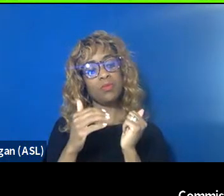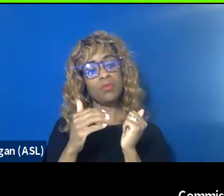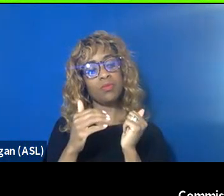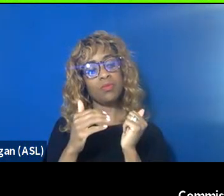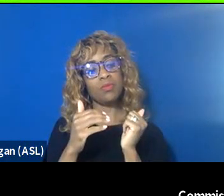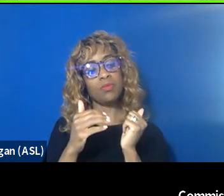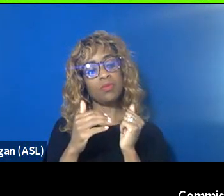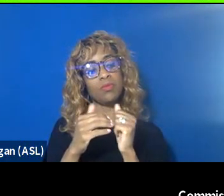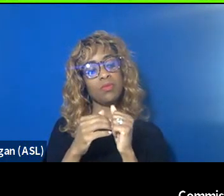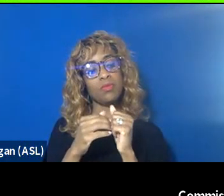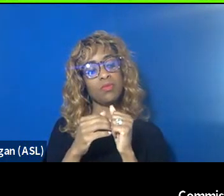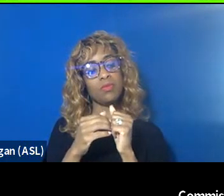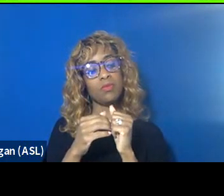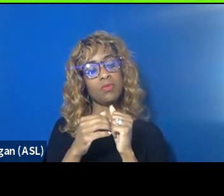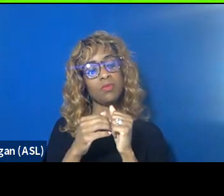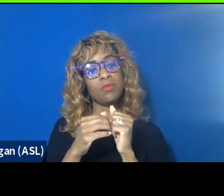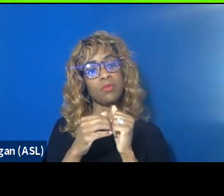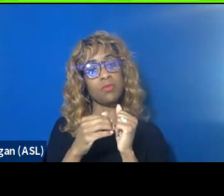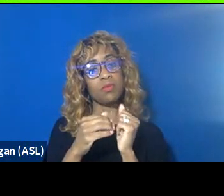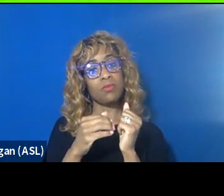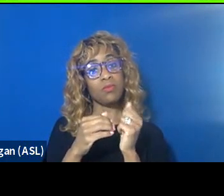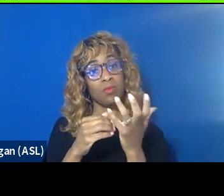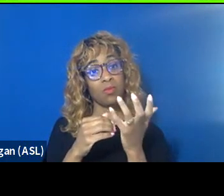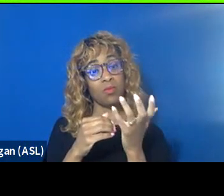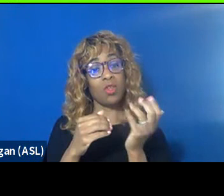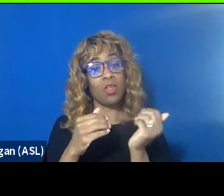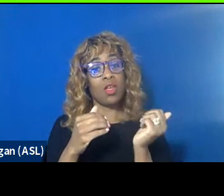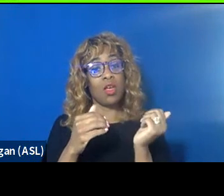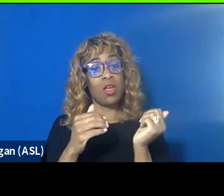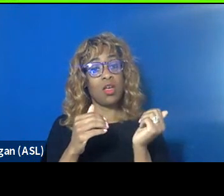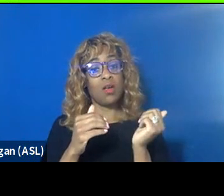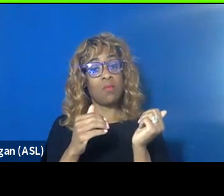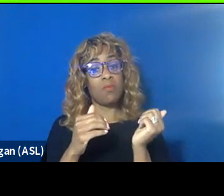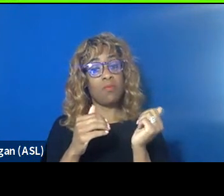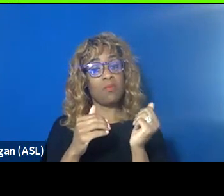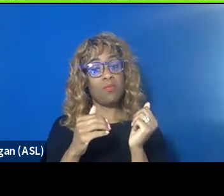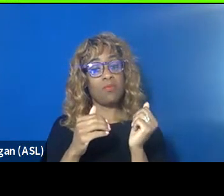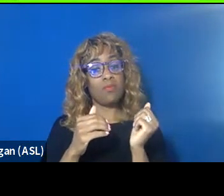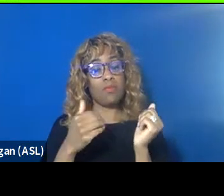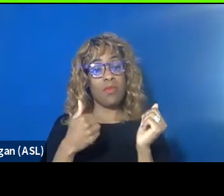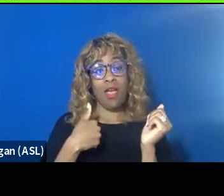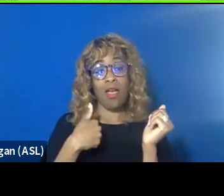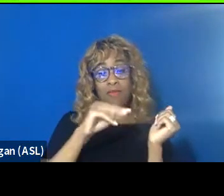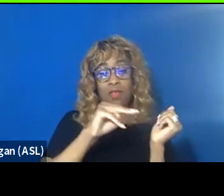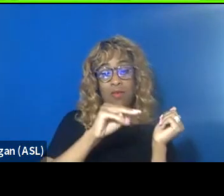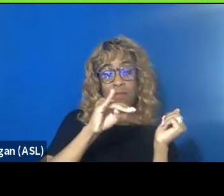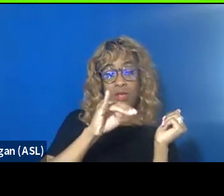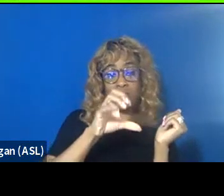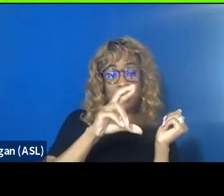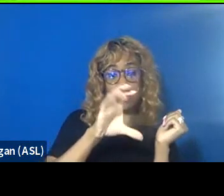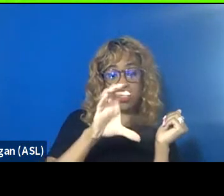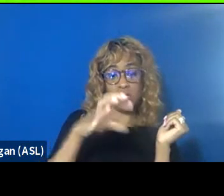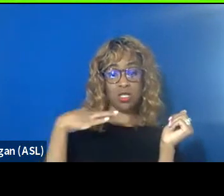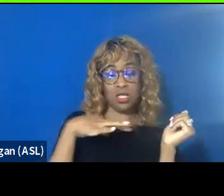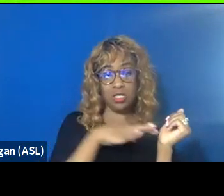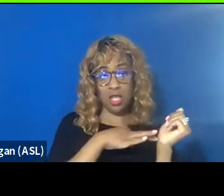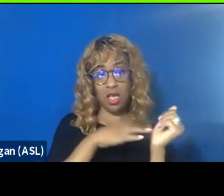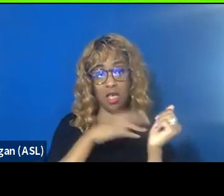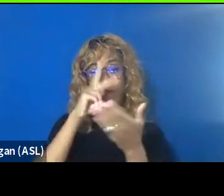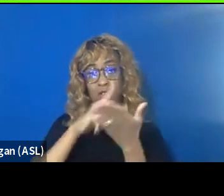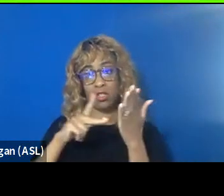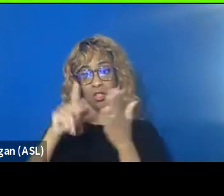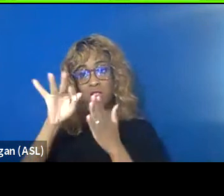is our staff and our the MICRC staff and the Secretary of